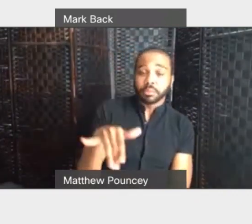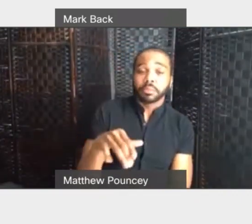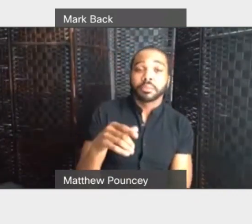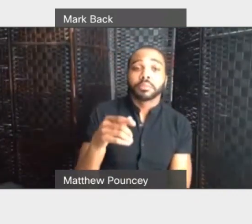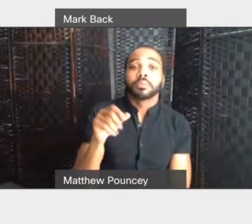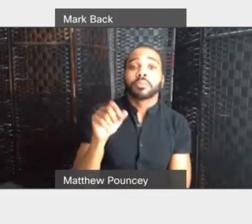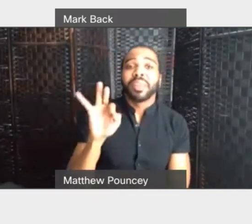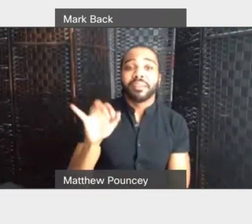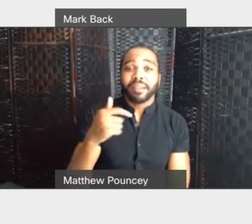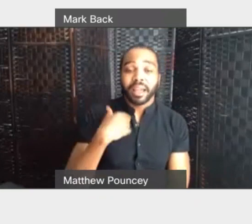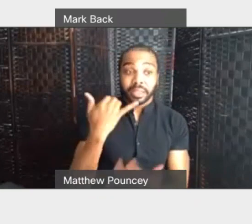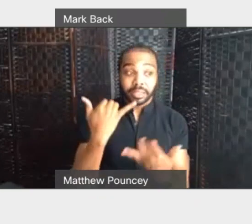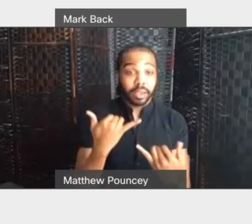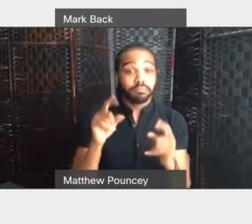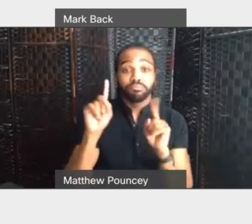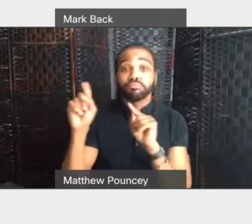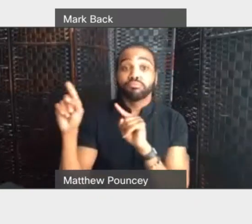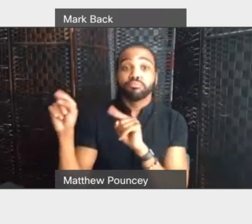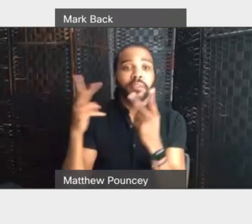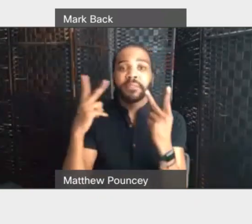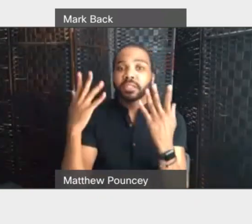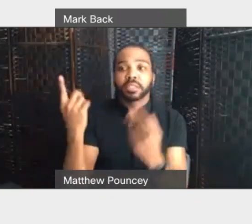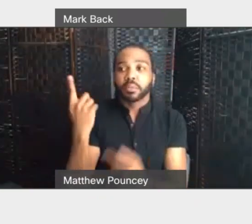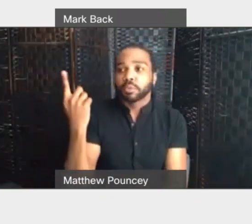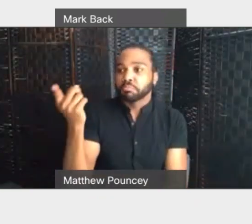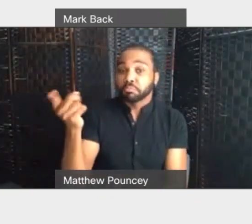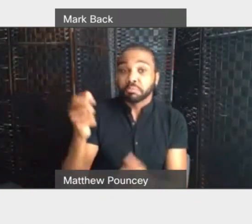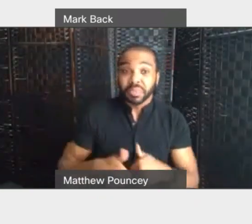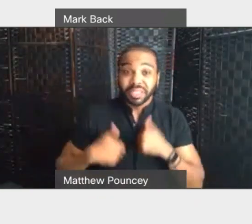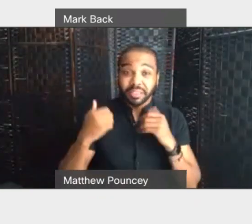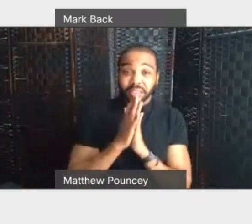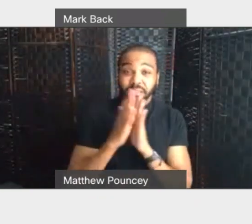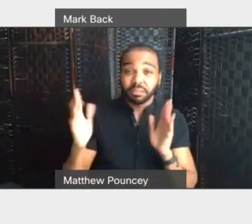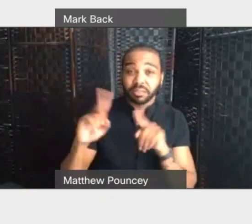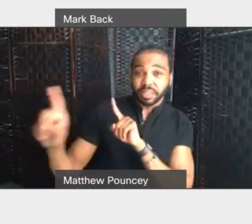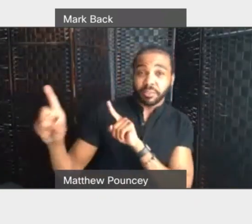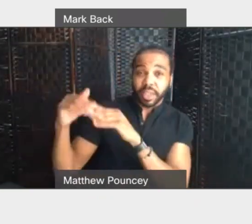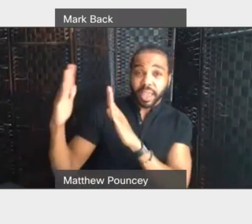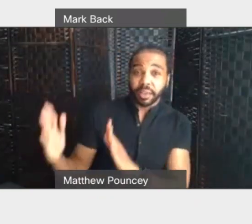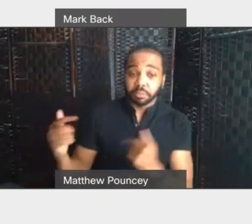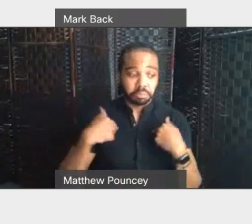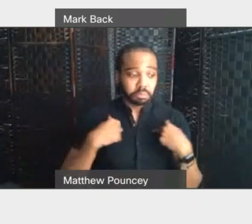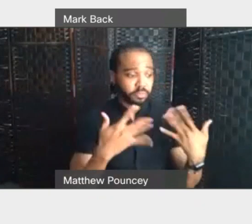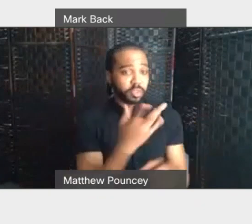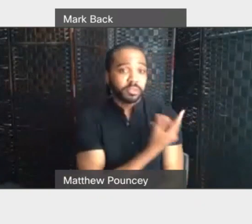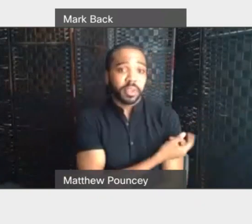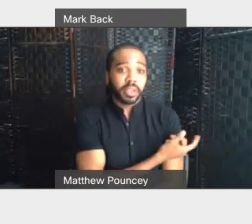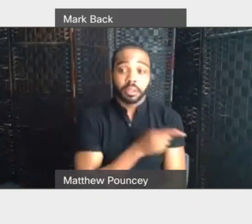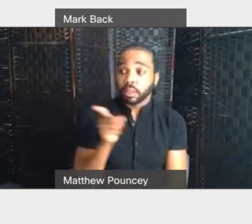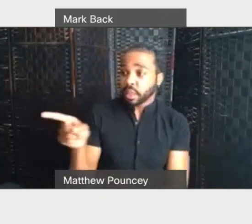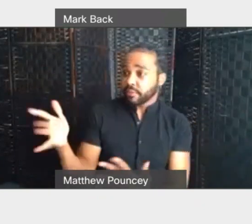if I now go to visit someone who lives in a different household and I've been vaccinated and they've